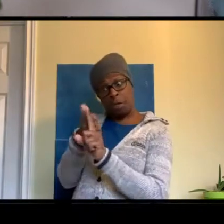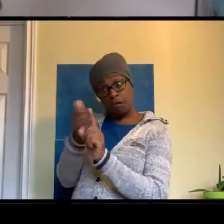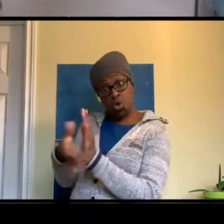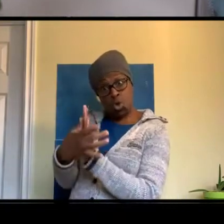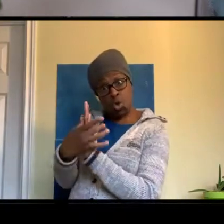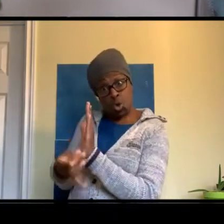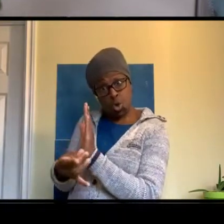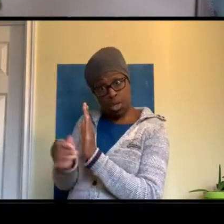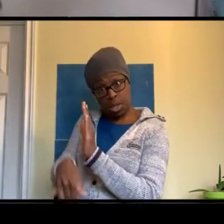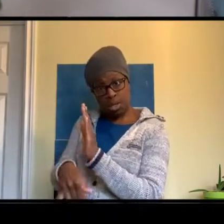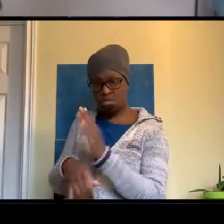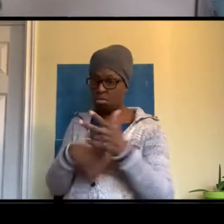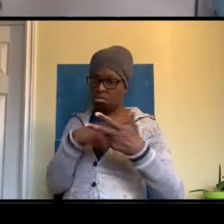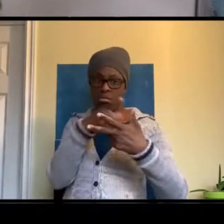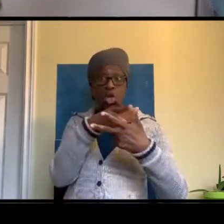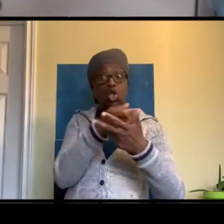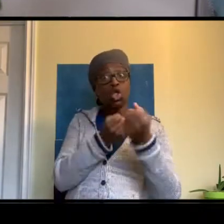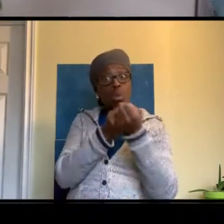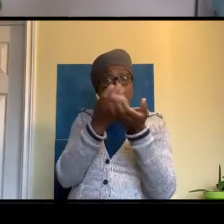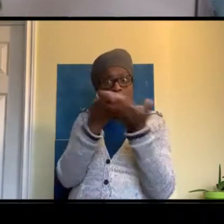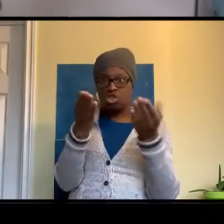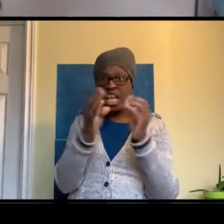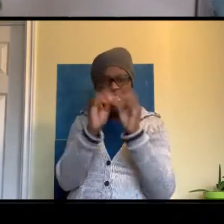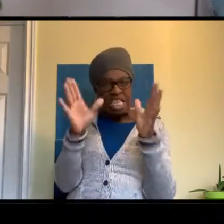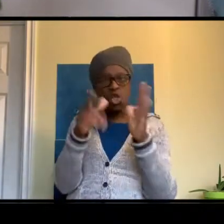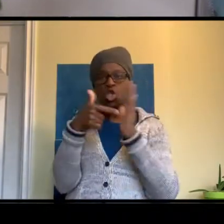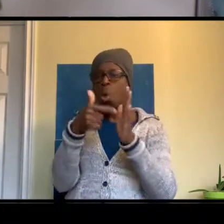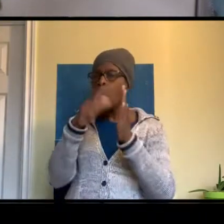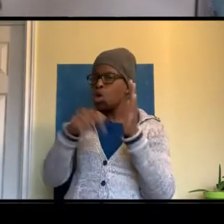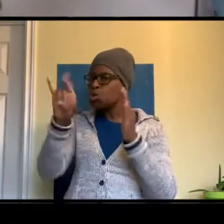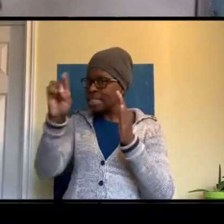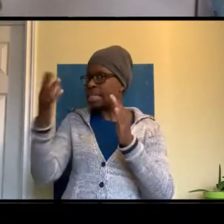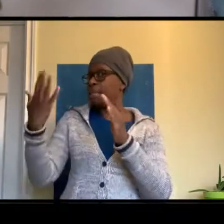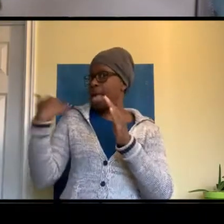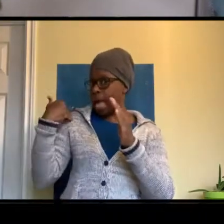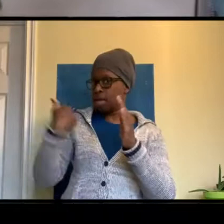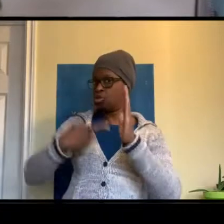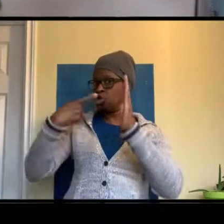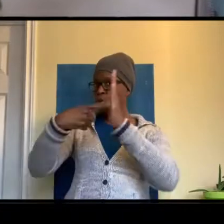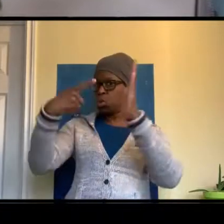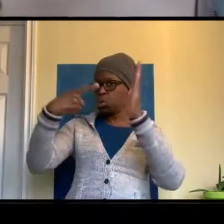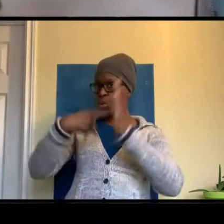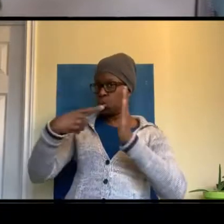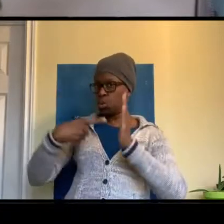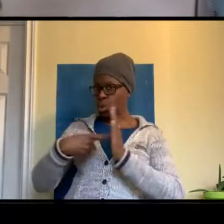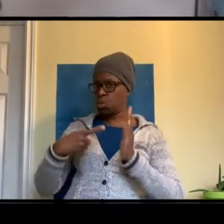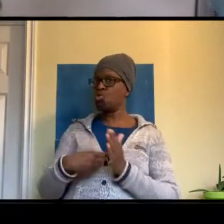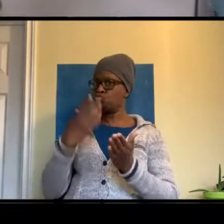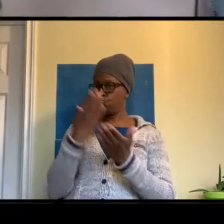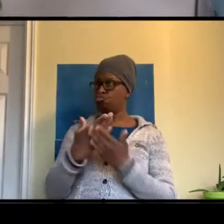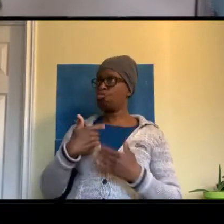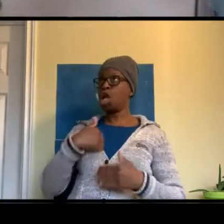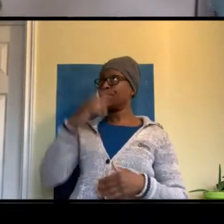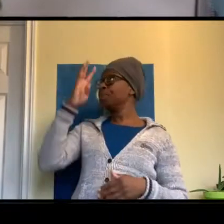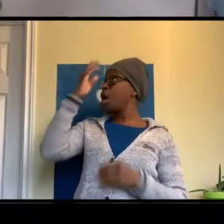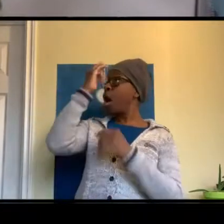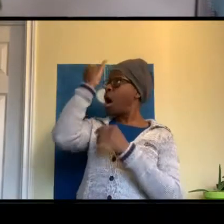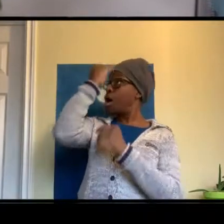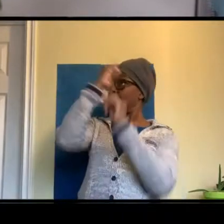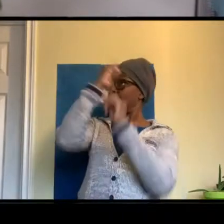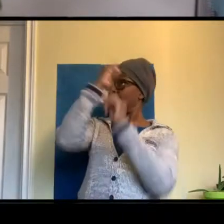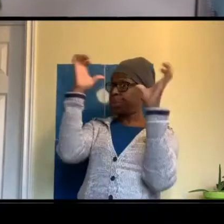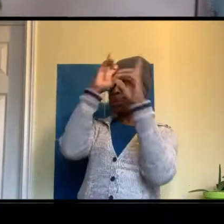support material. So being able to show that you're able to do the work that you do. So if you're a